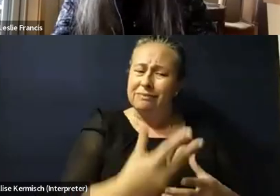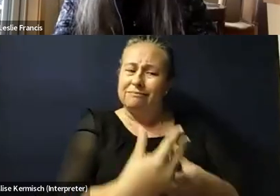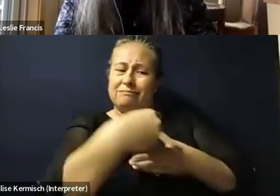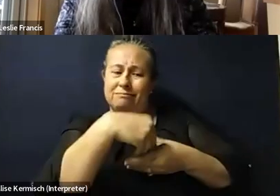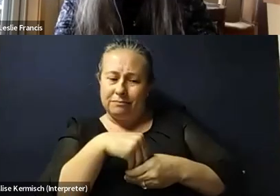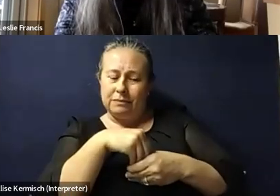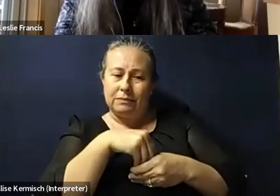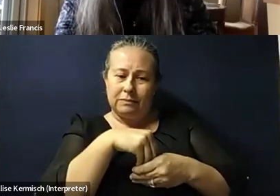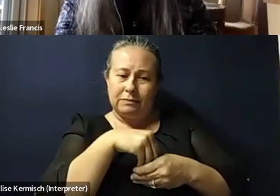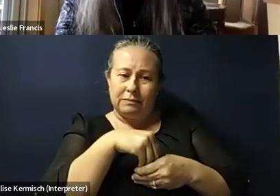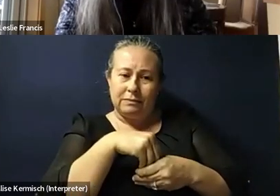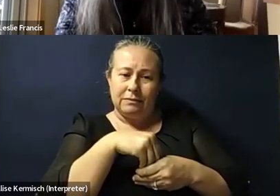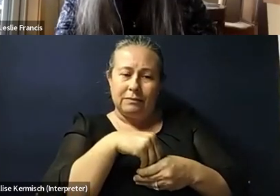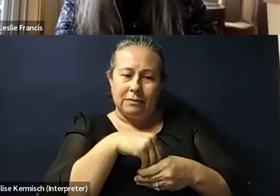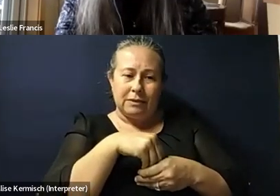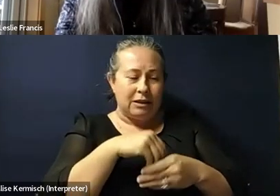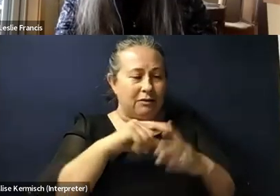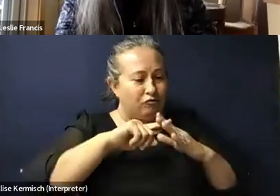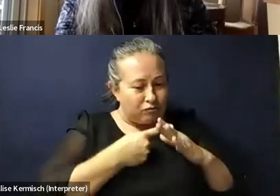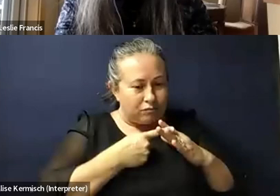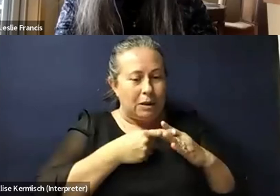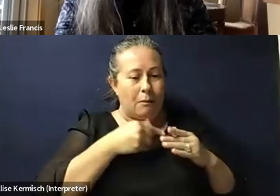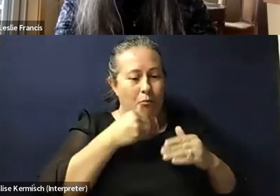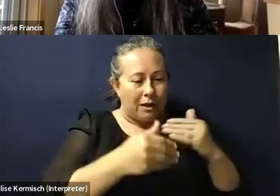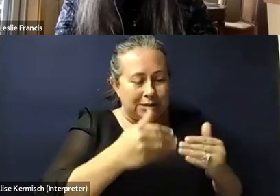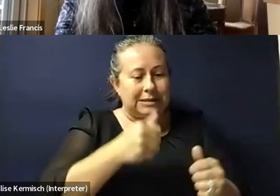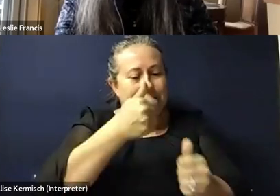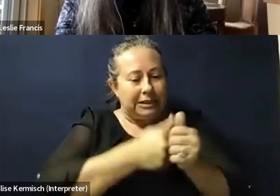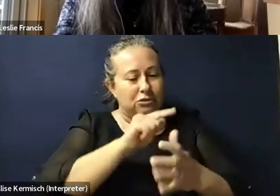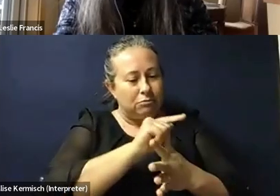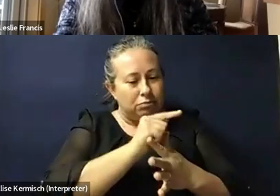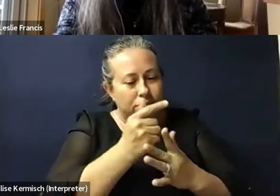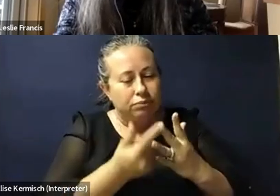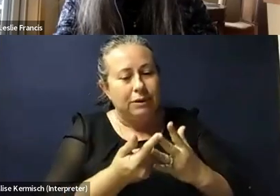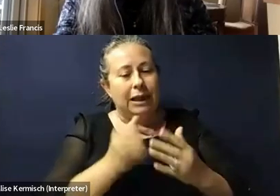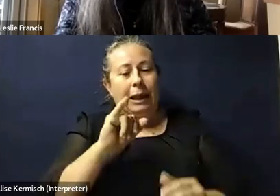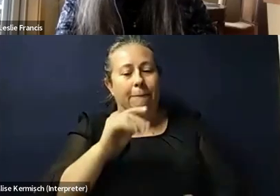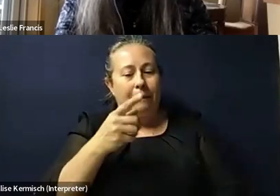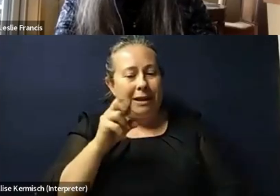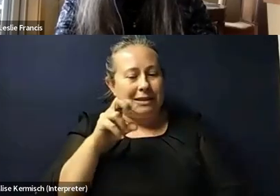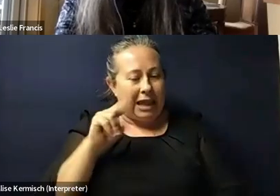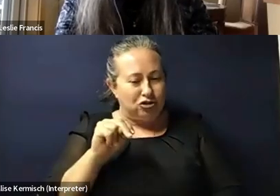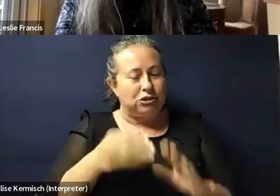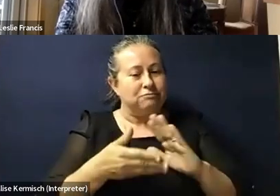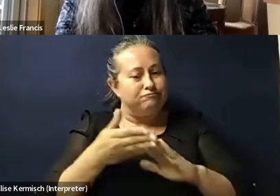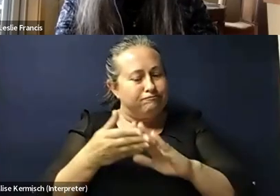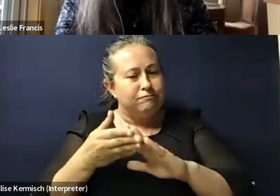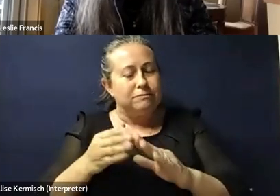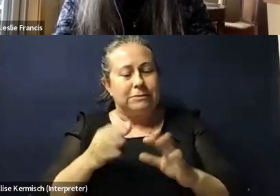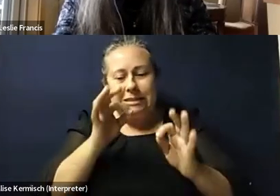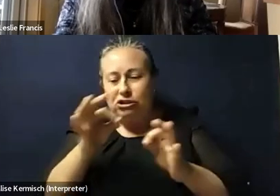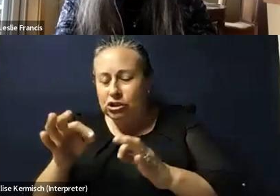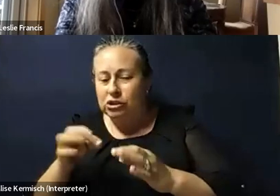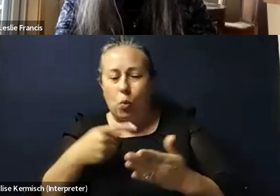the grant-writing process, each step of the implementation, decisions about what will be done, what will